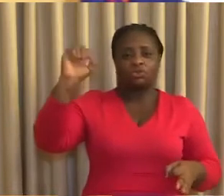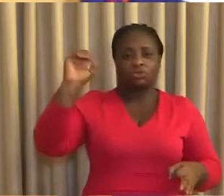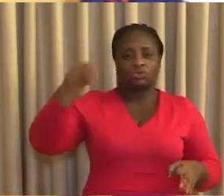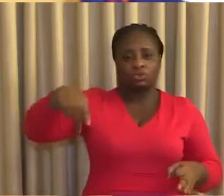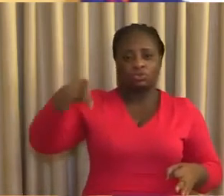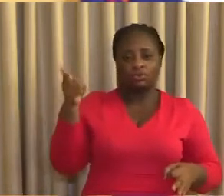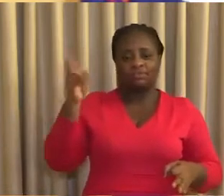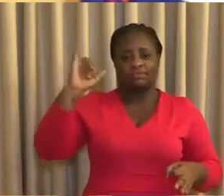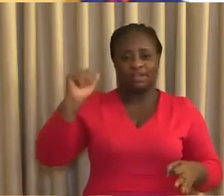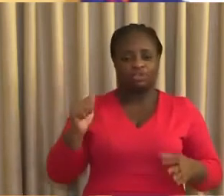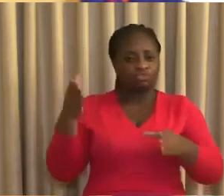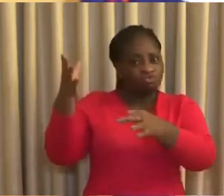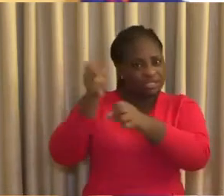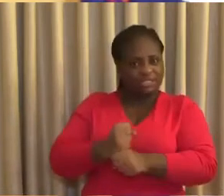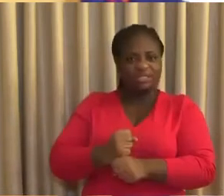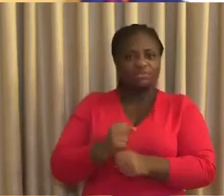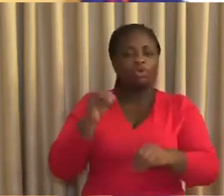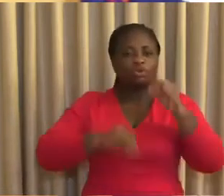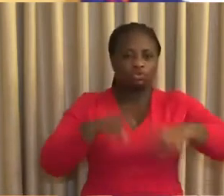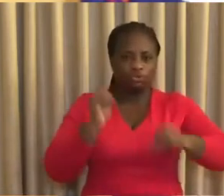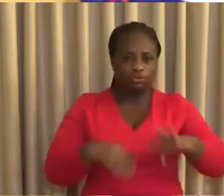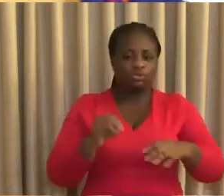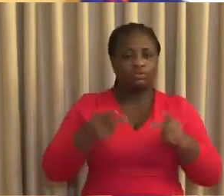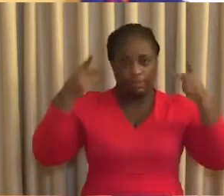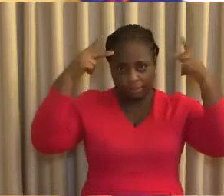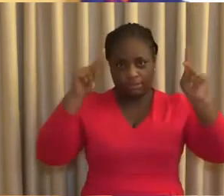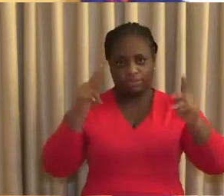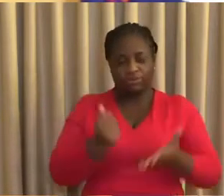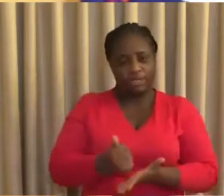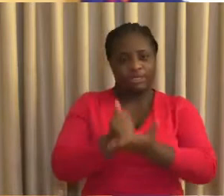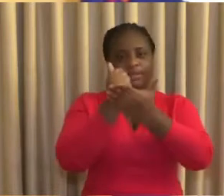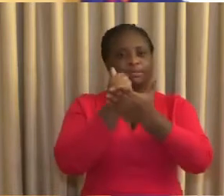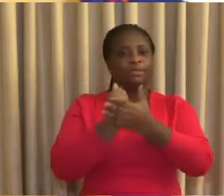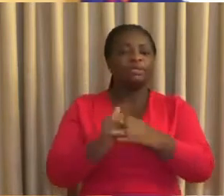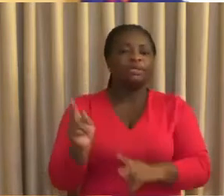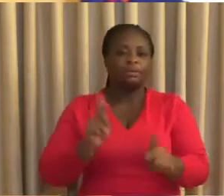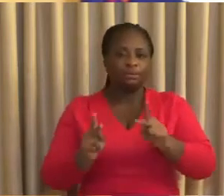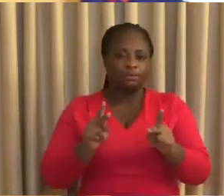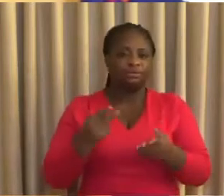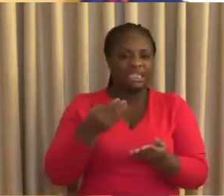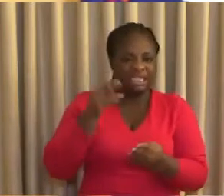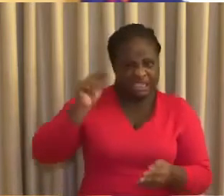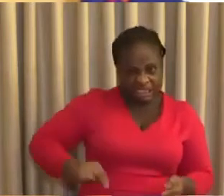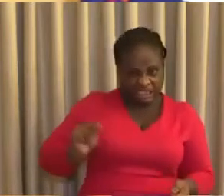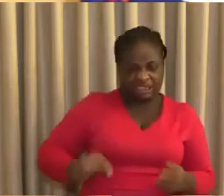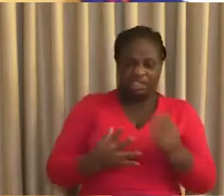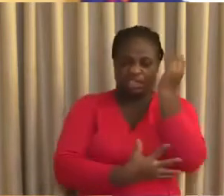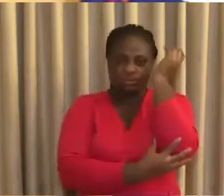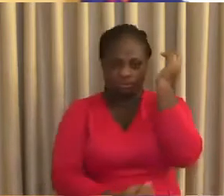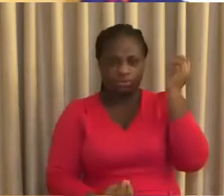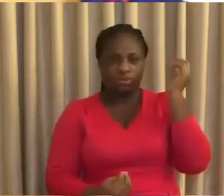public to assist in the welfare of the needy and the vulnerable. I've directed the Controller